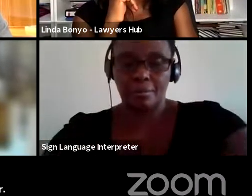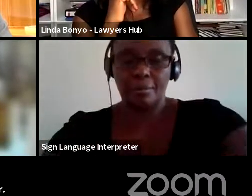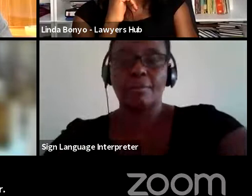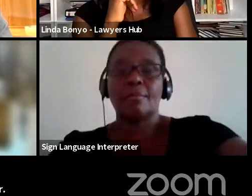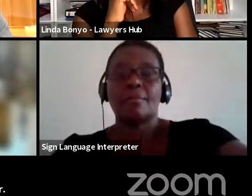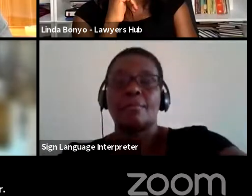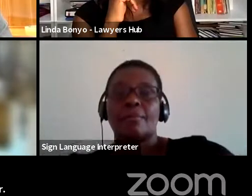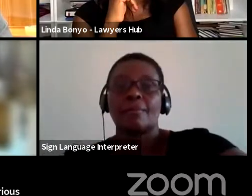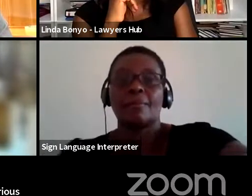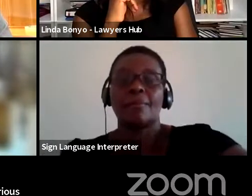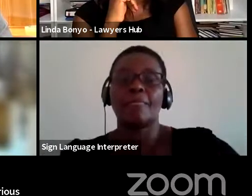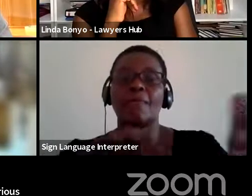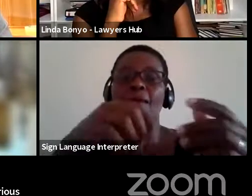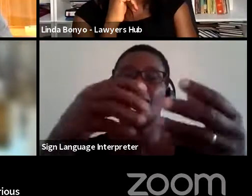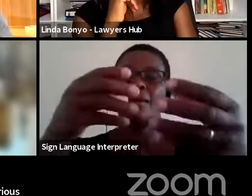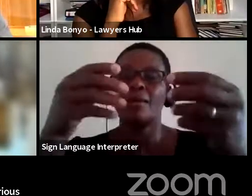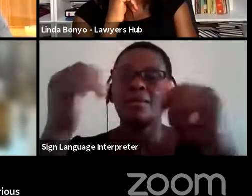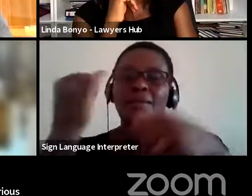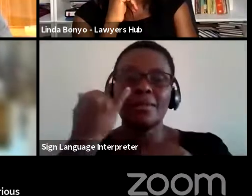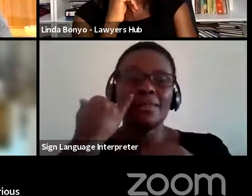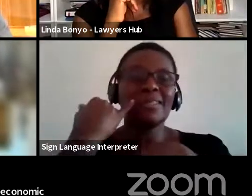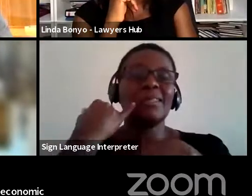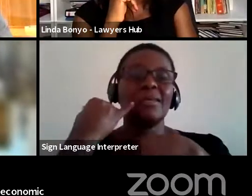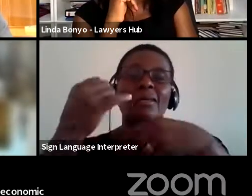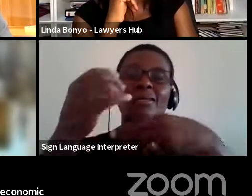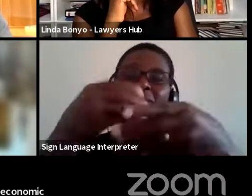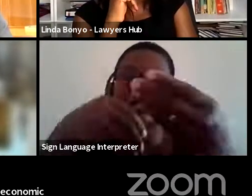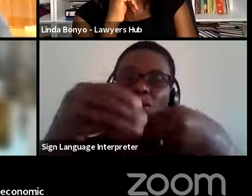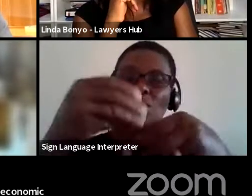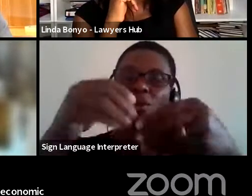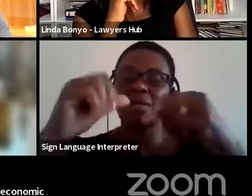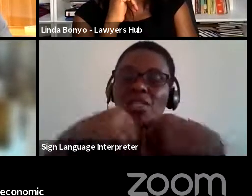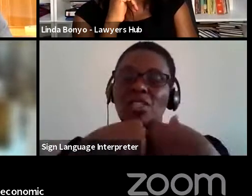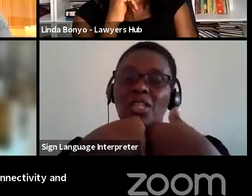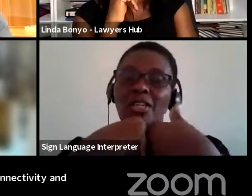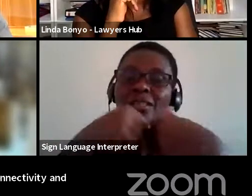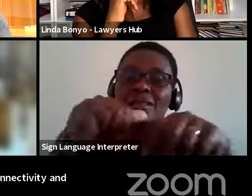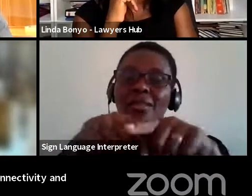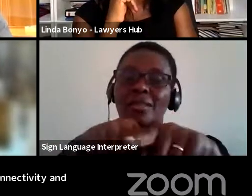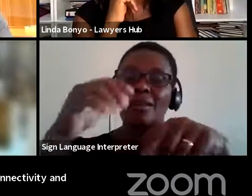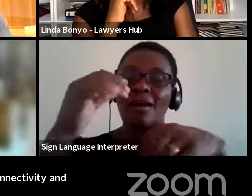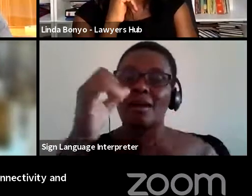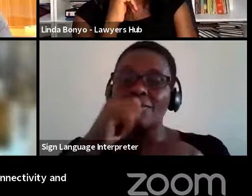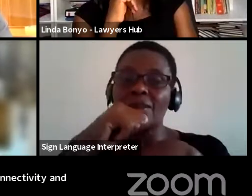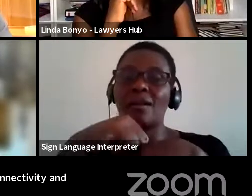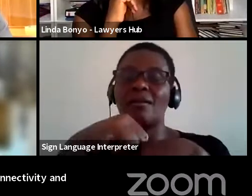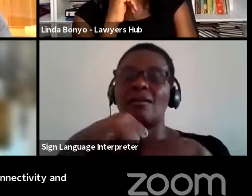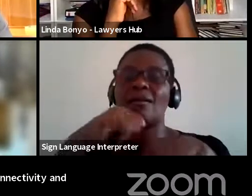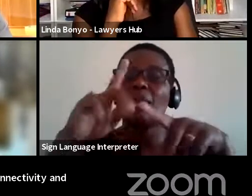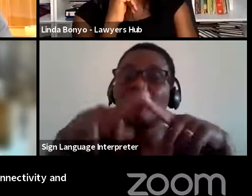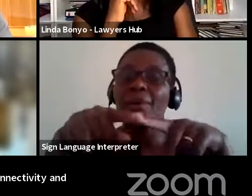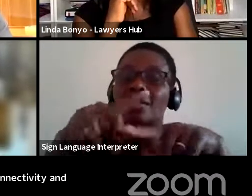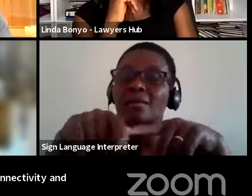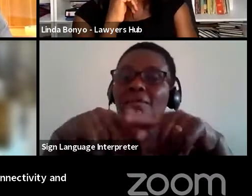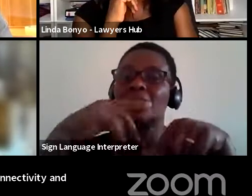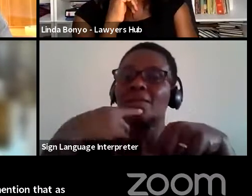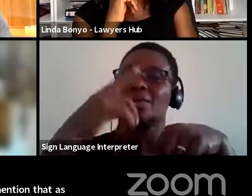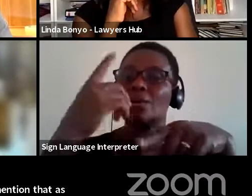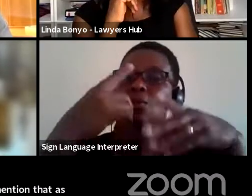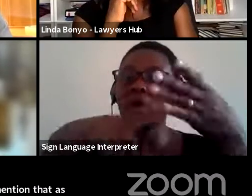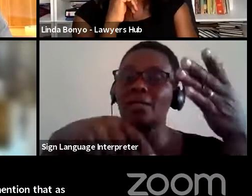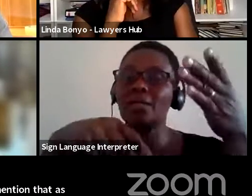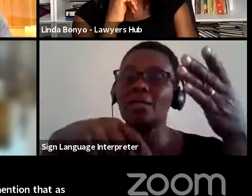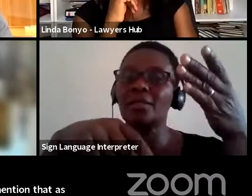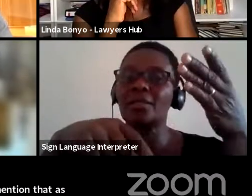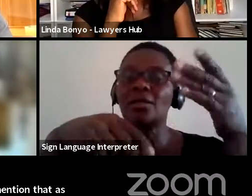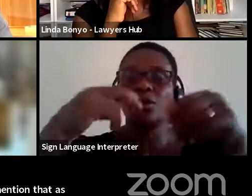economic challenges when it comes to access and connectivity in Africa. Accordingly, participants found it useful to mention that any review